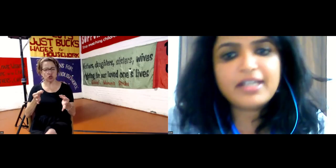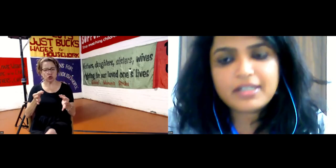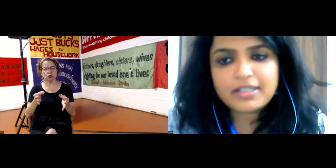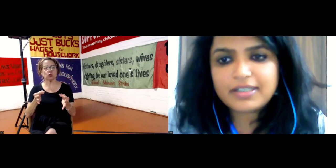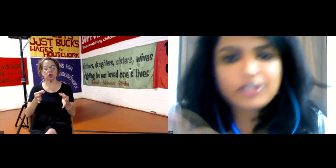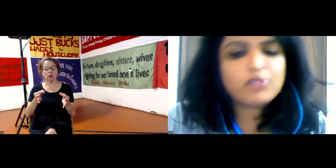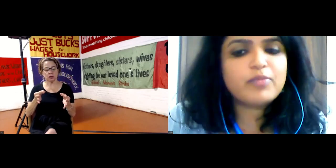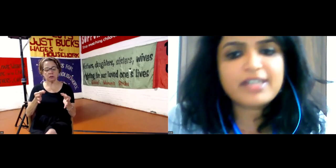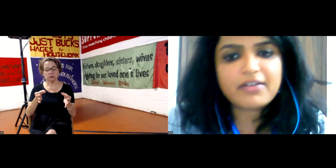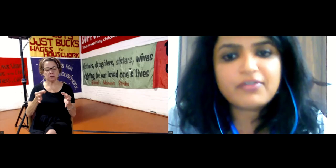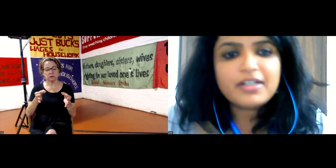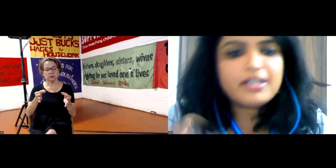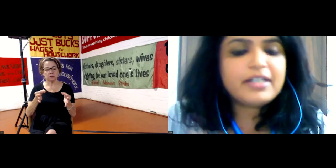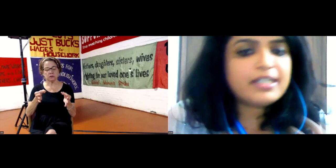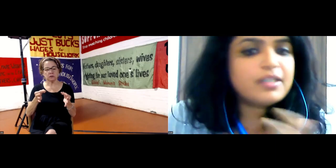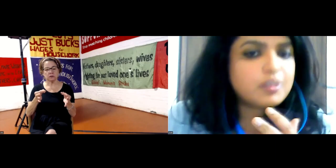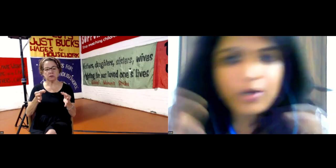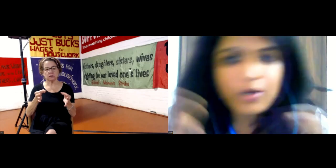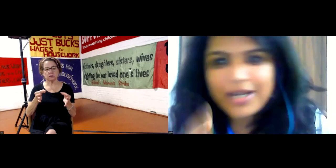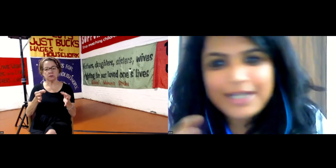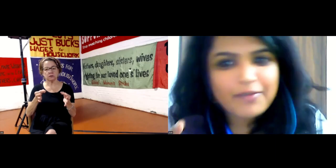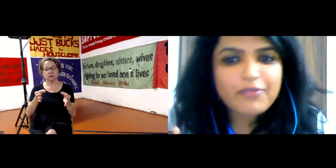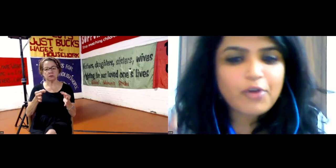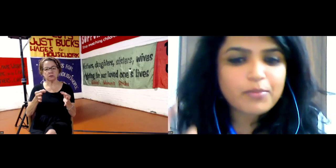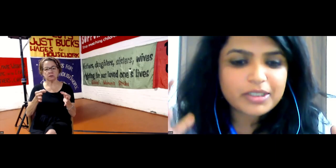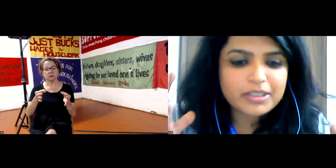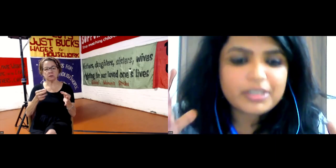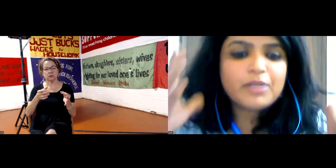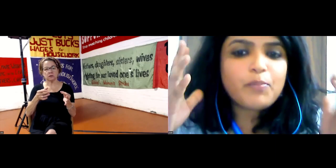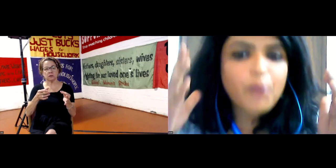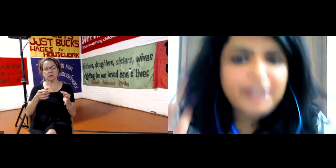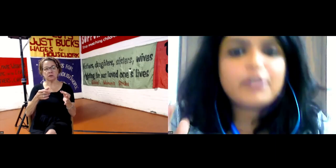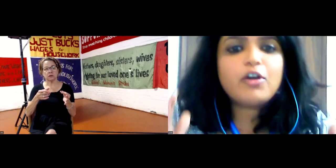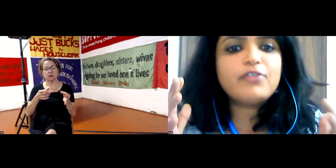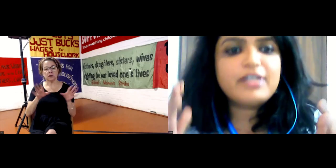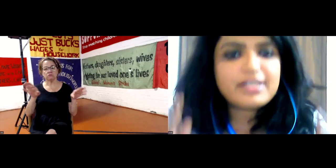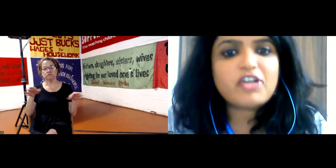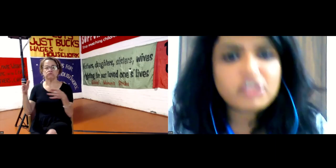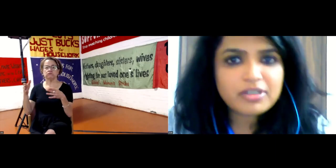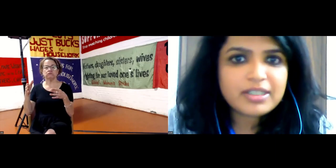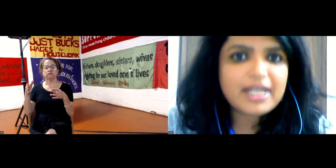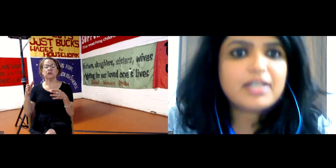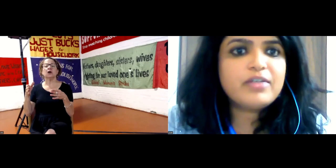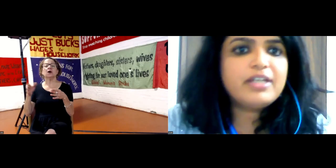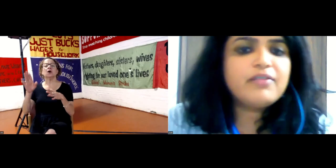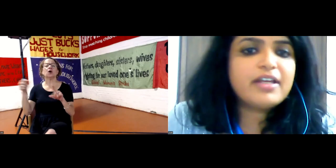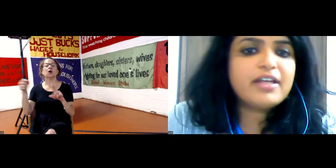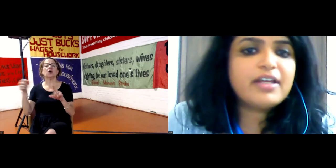technical issue must have taken the spotlight away from the point of discussion